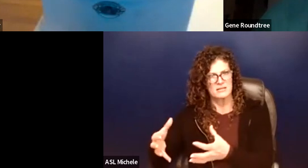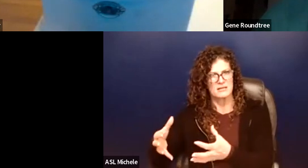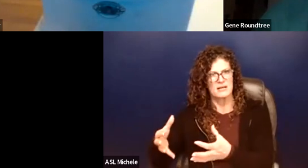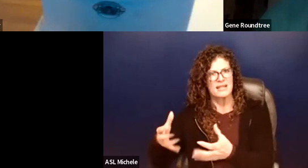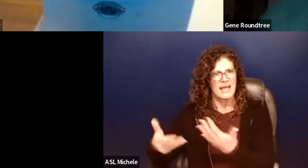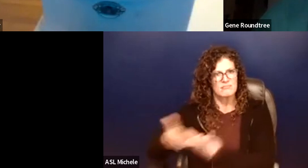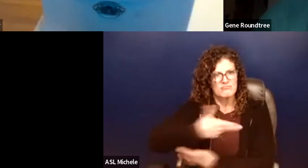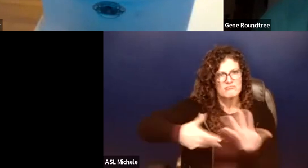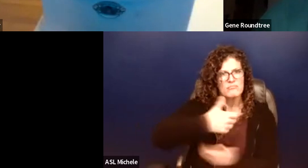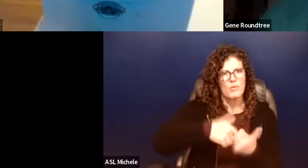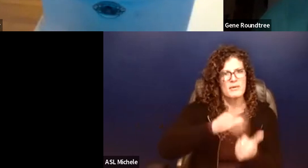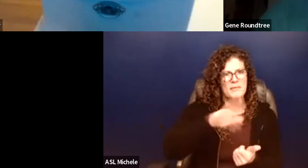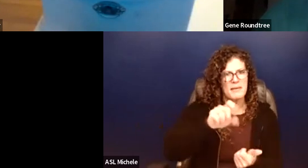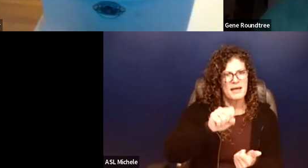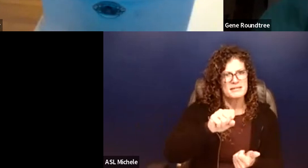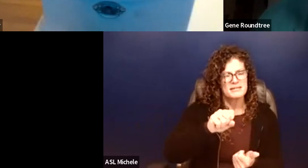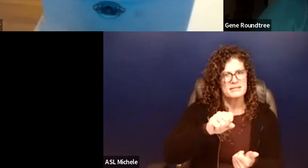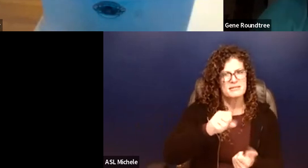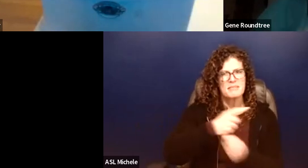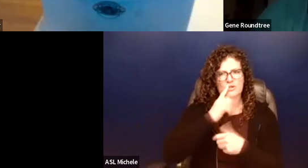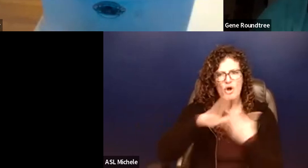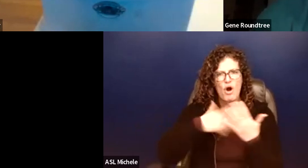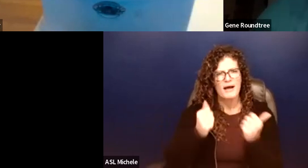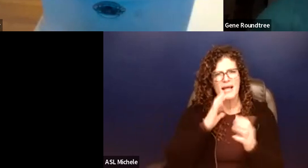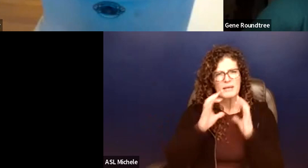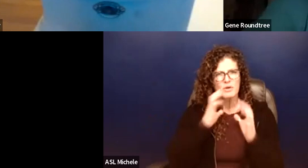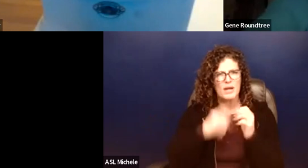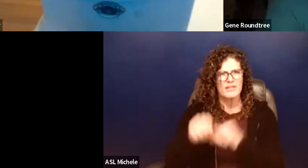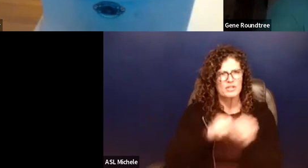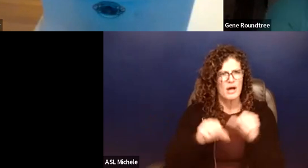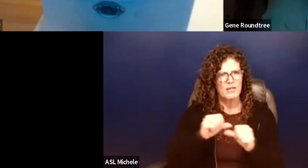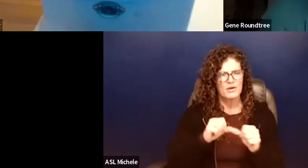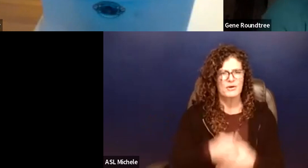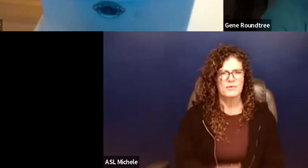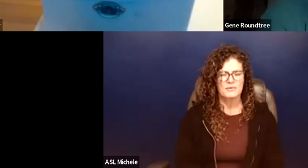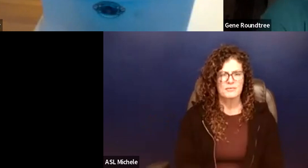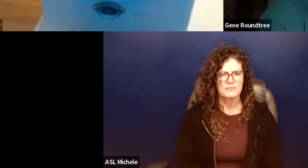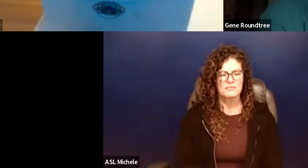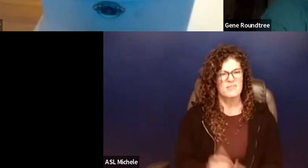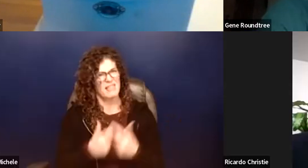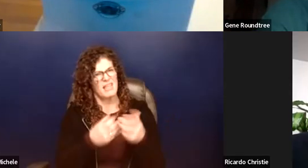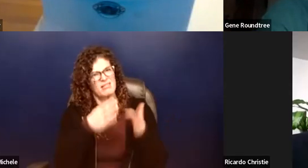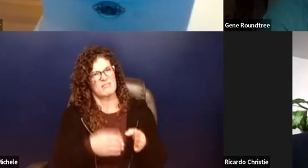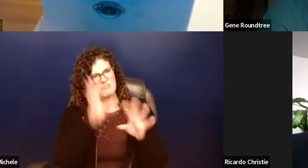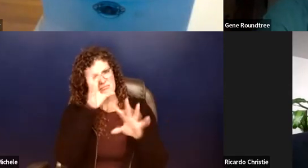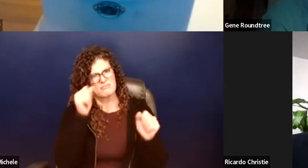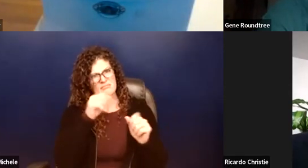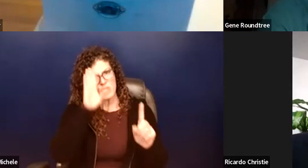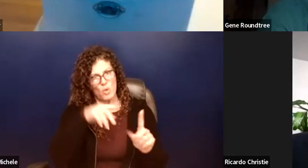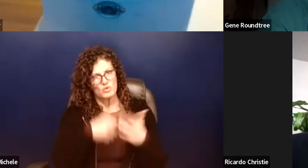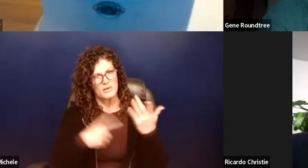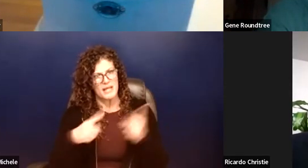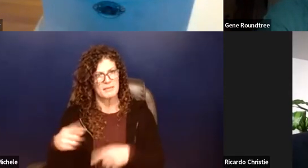all communicate with ourselves so the superintendent knows what's really going on, because there's too many